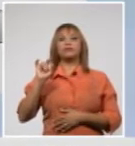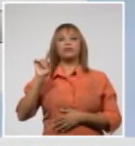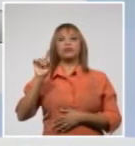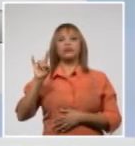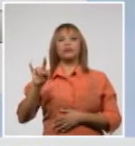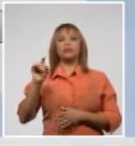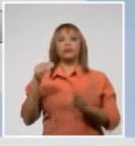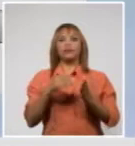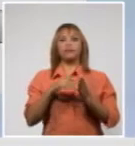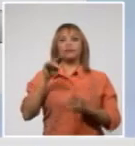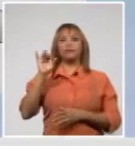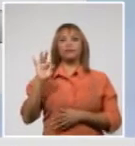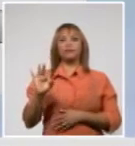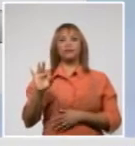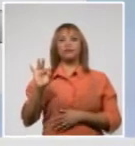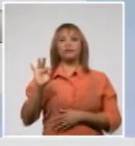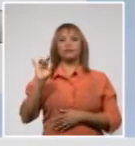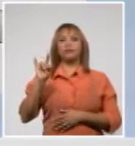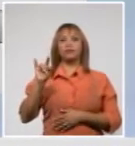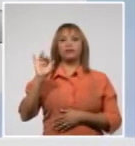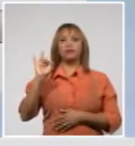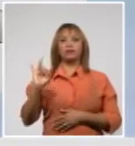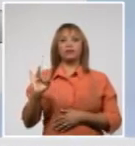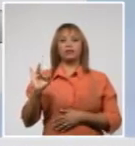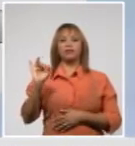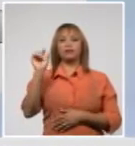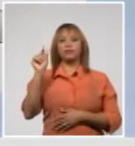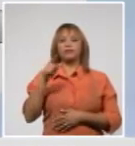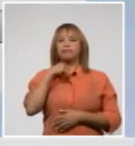469,897 and a mortality rate of